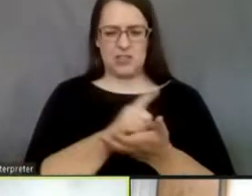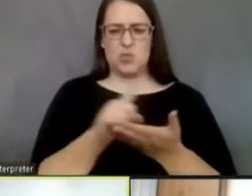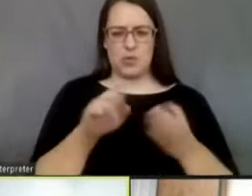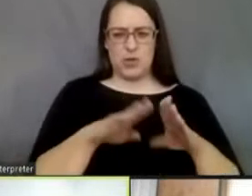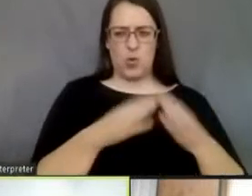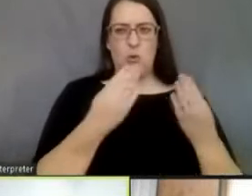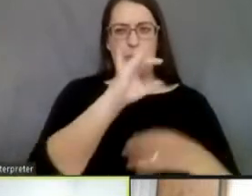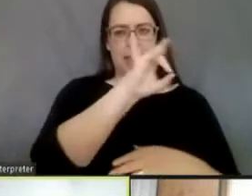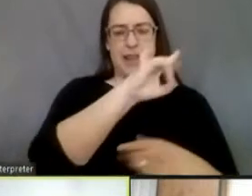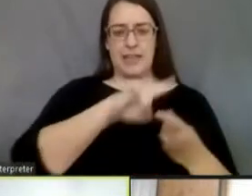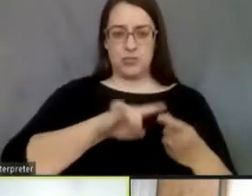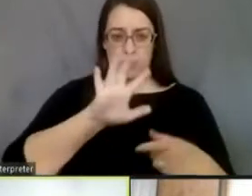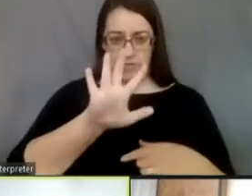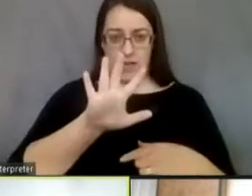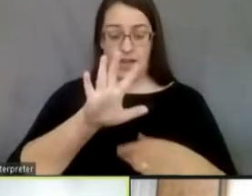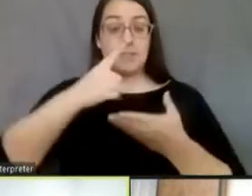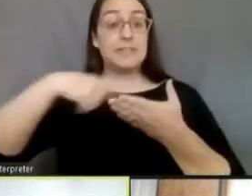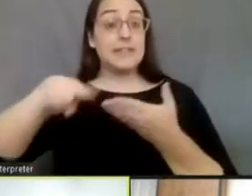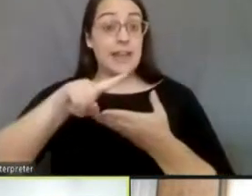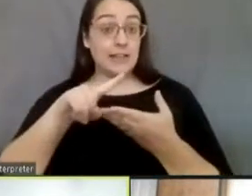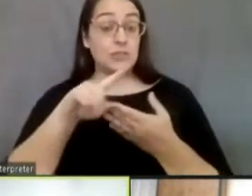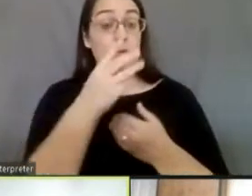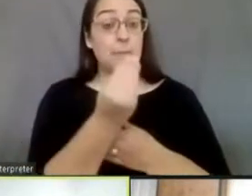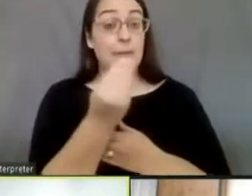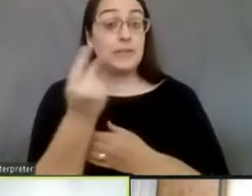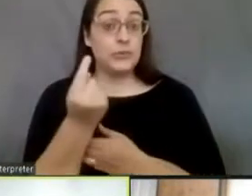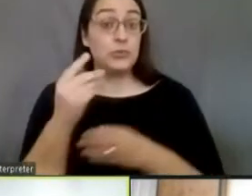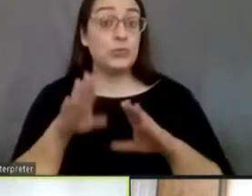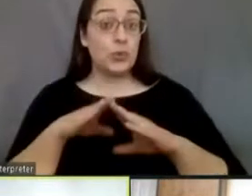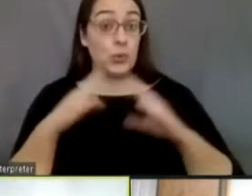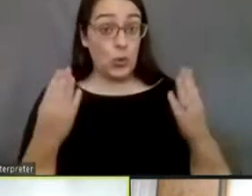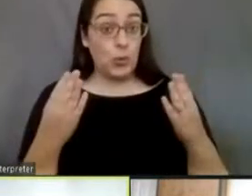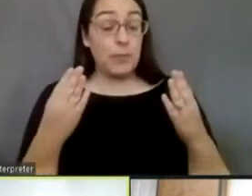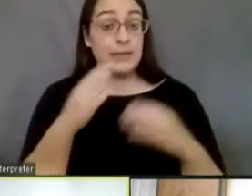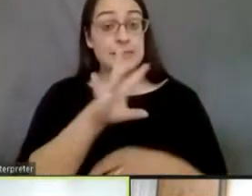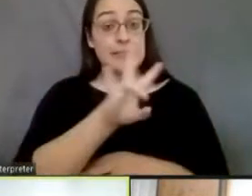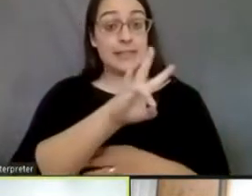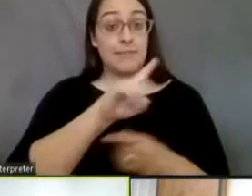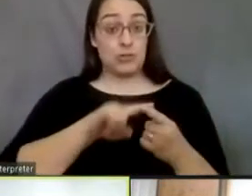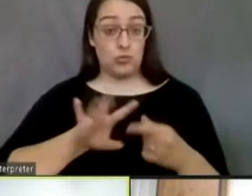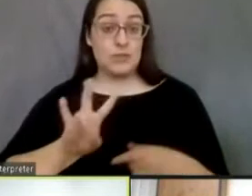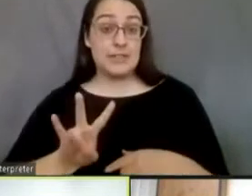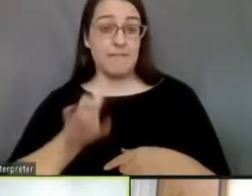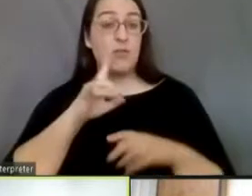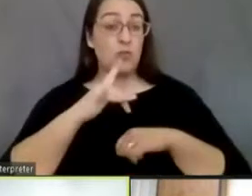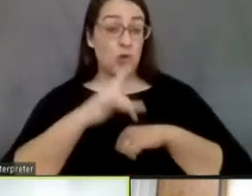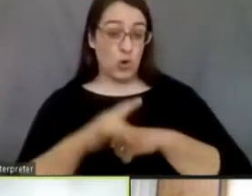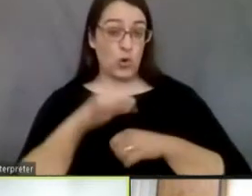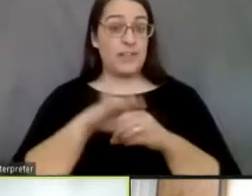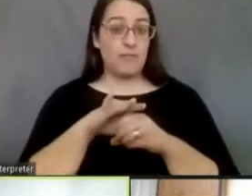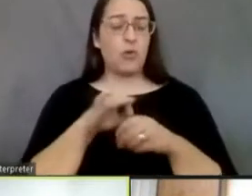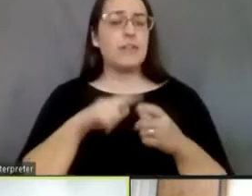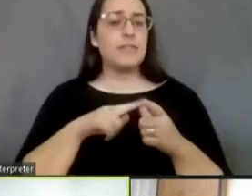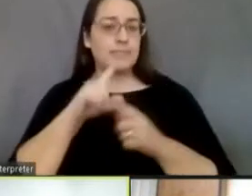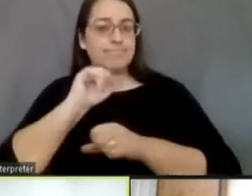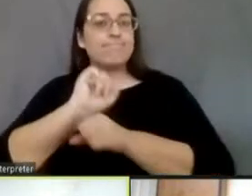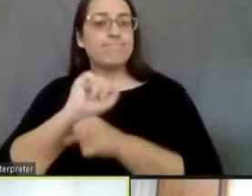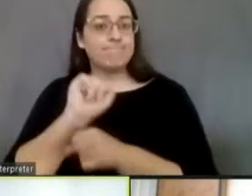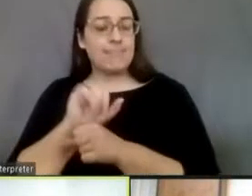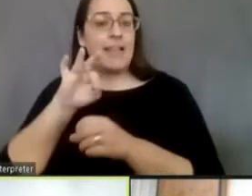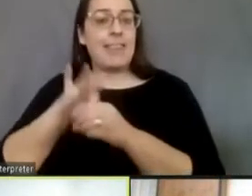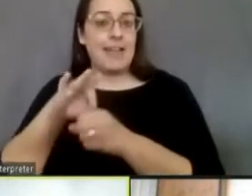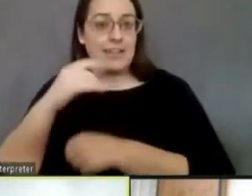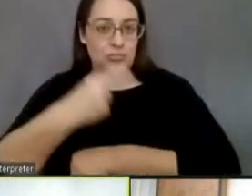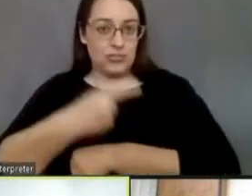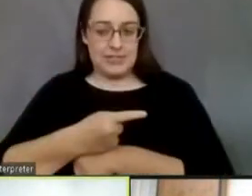are open 8 to 5. Next week, the early voting polls are open 7 to 7. And then the actual election day